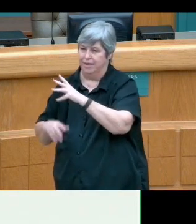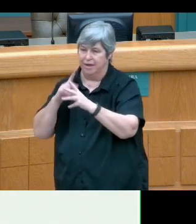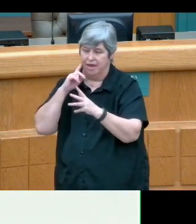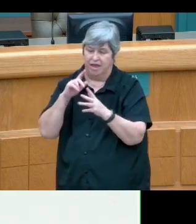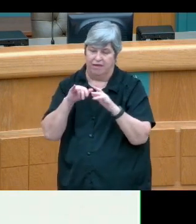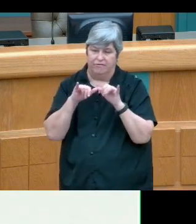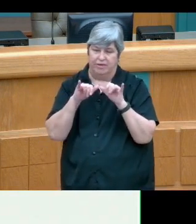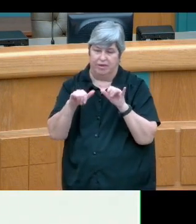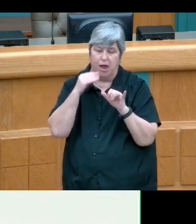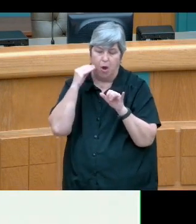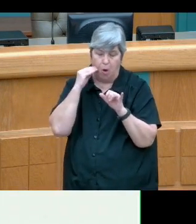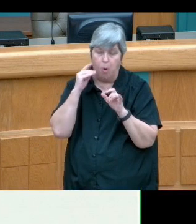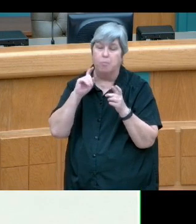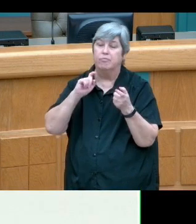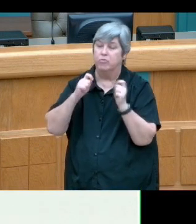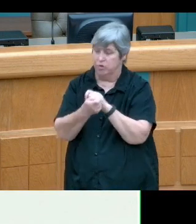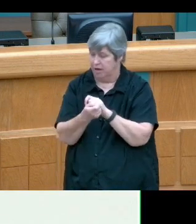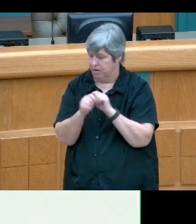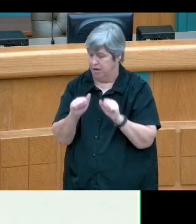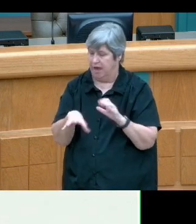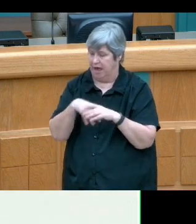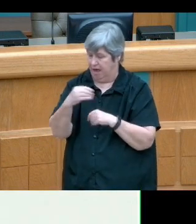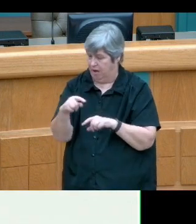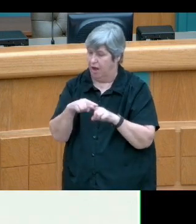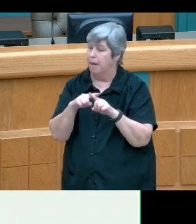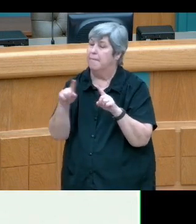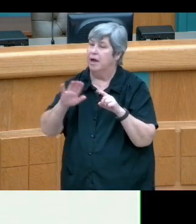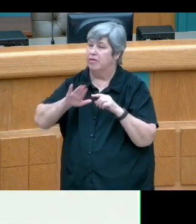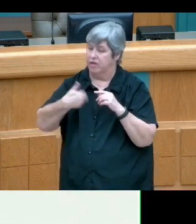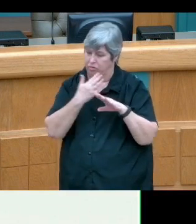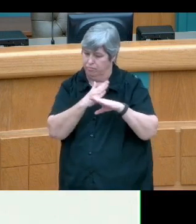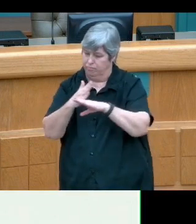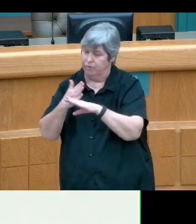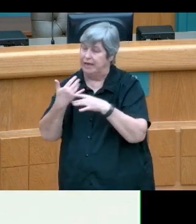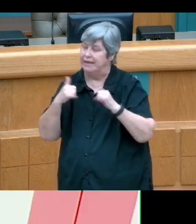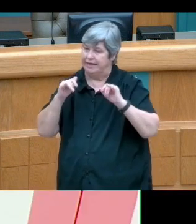other interventions in place in the coastal bend area.